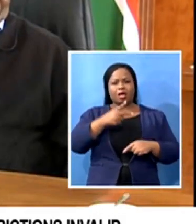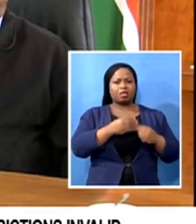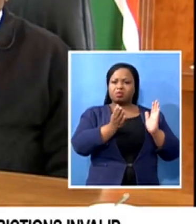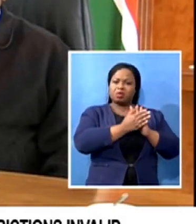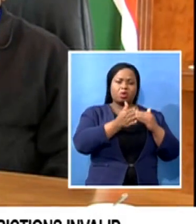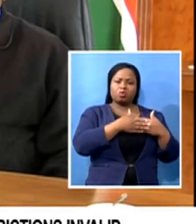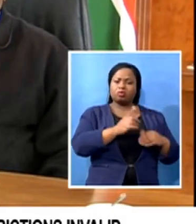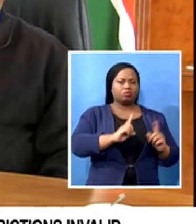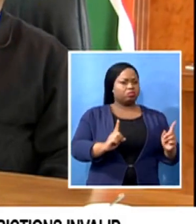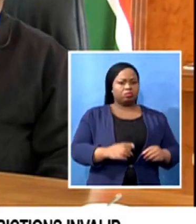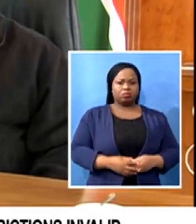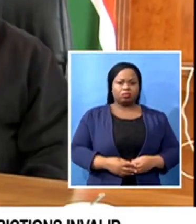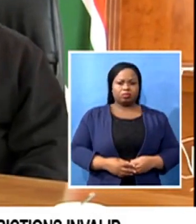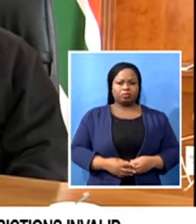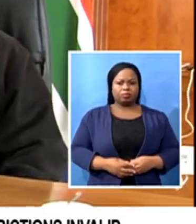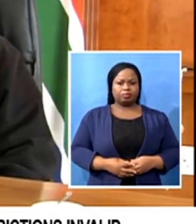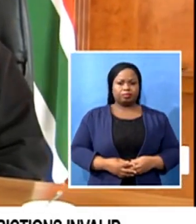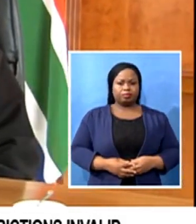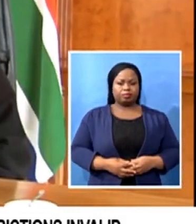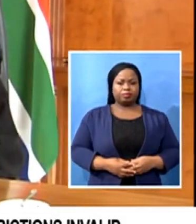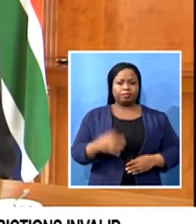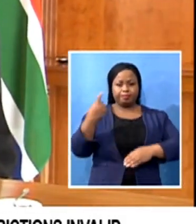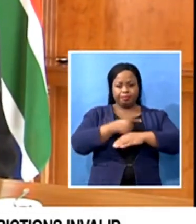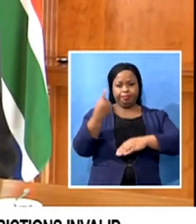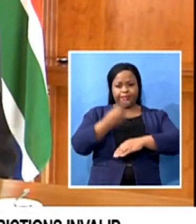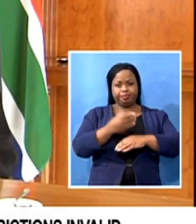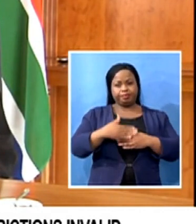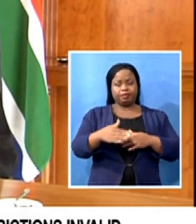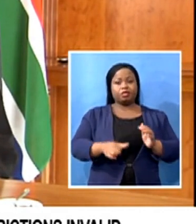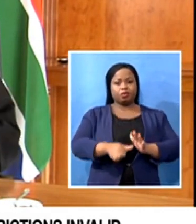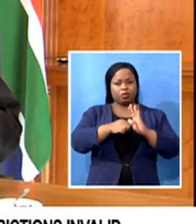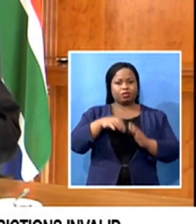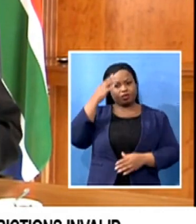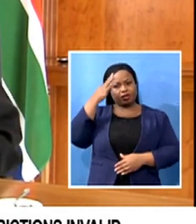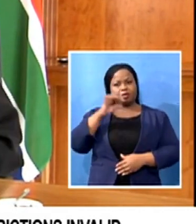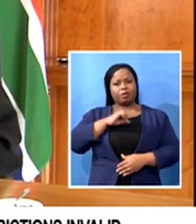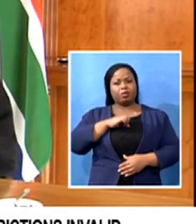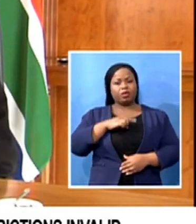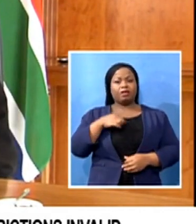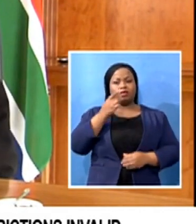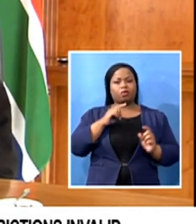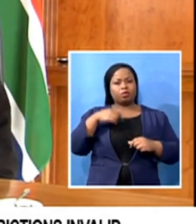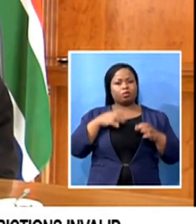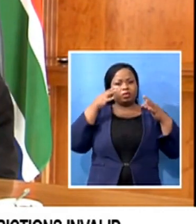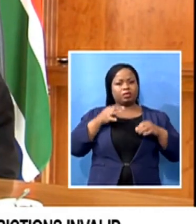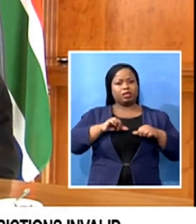The next few days will be crucial for government as it ponders its next move. Natasha Piri, SABC News, Johannesburg.